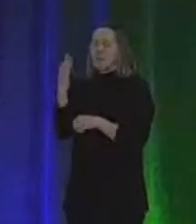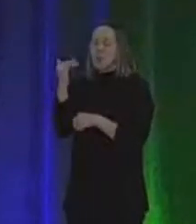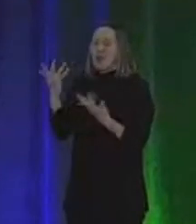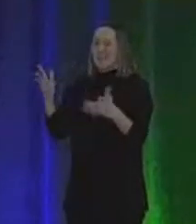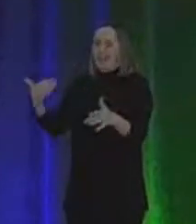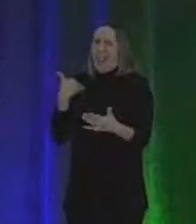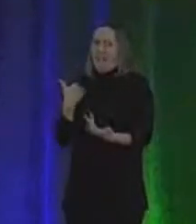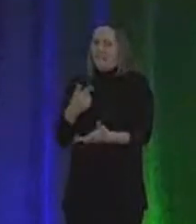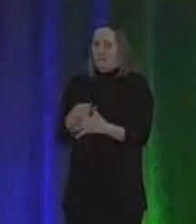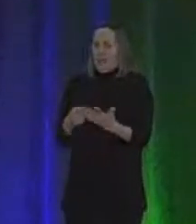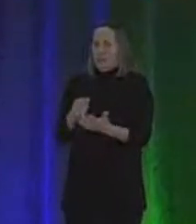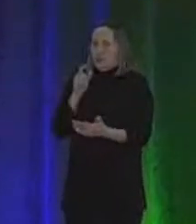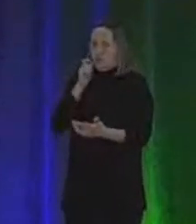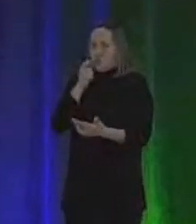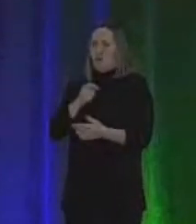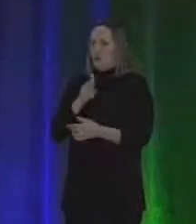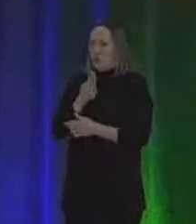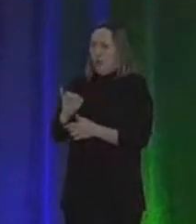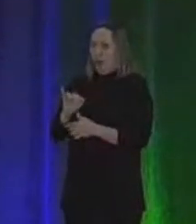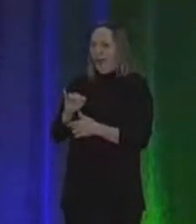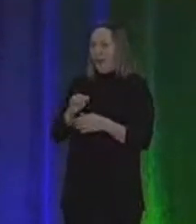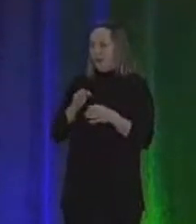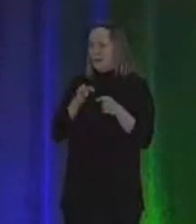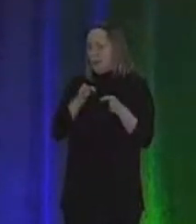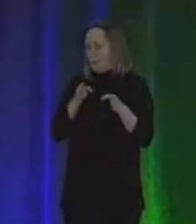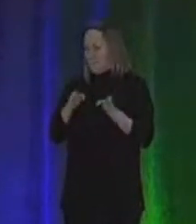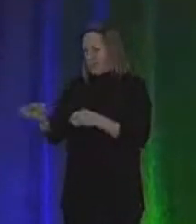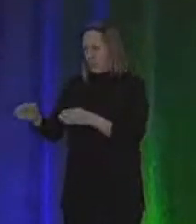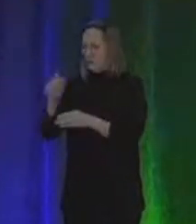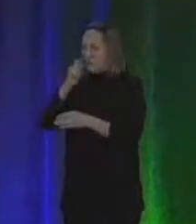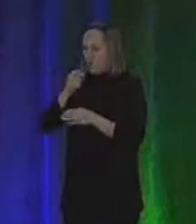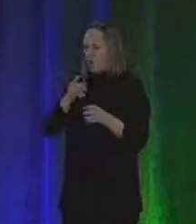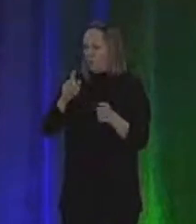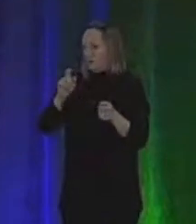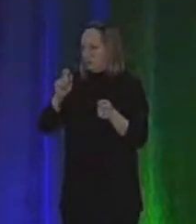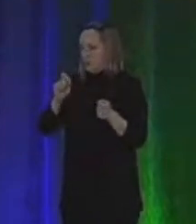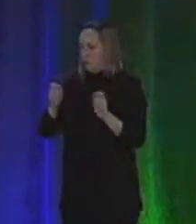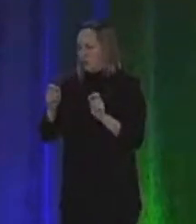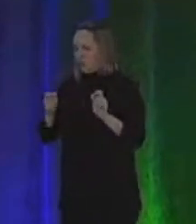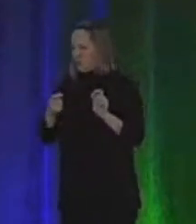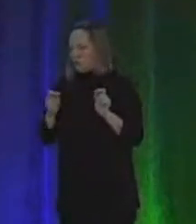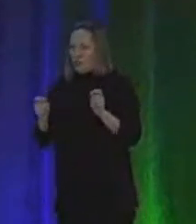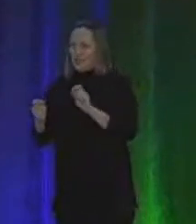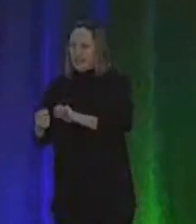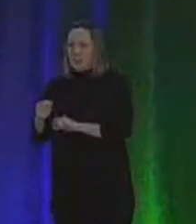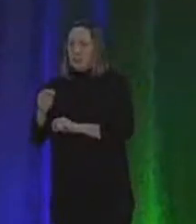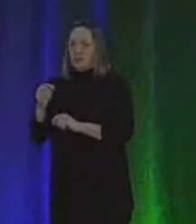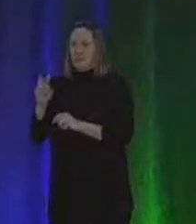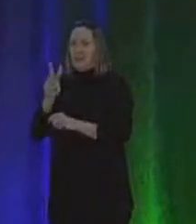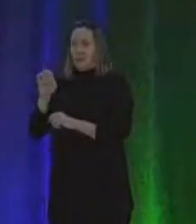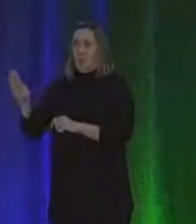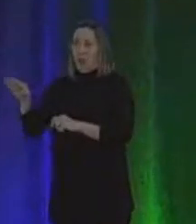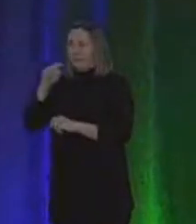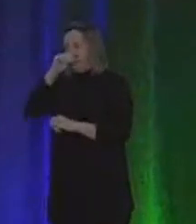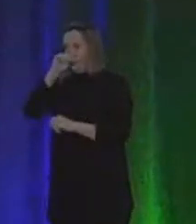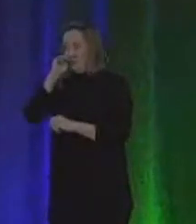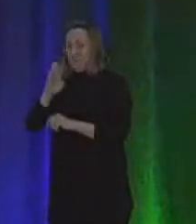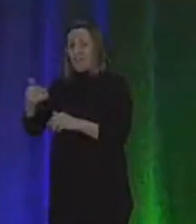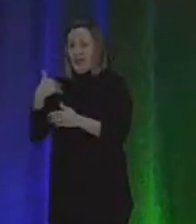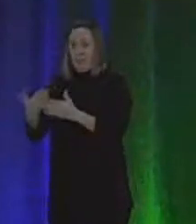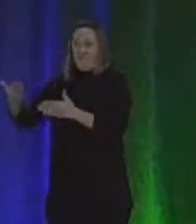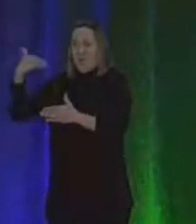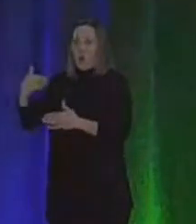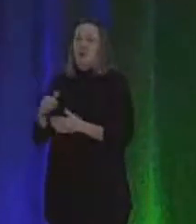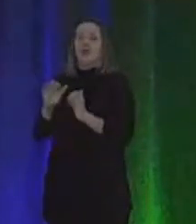these really cool UI patterns and really cool transitions that honestly the web had never seen before. So the way single page